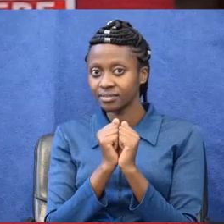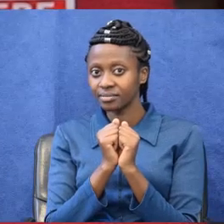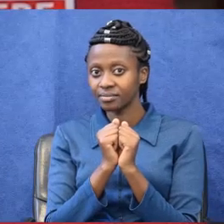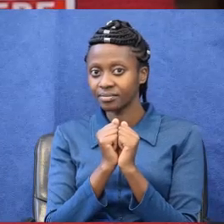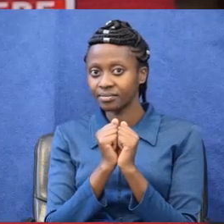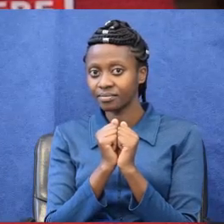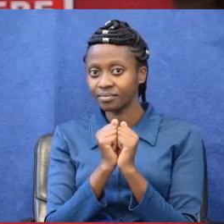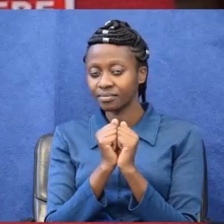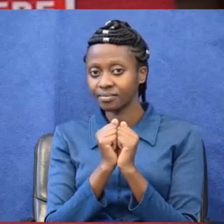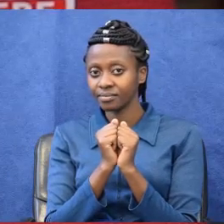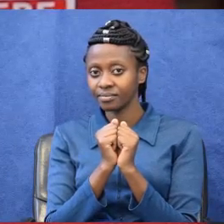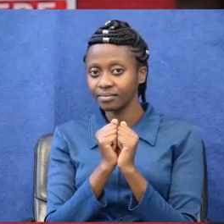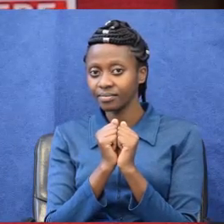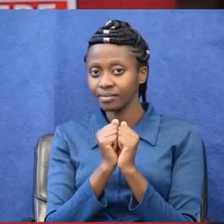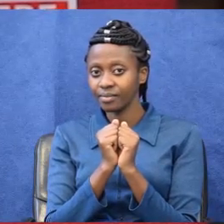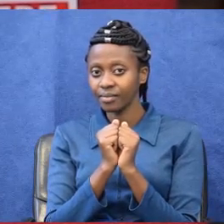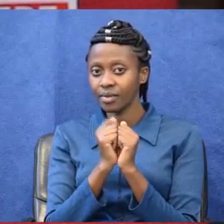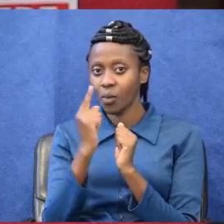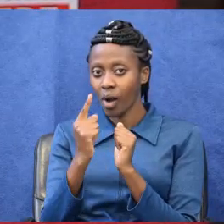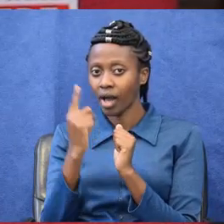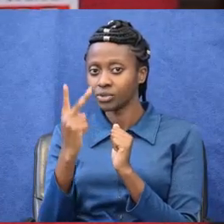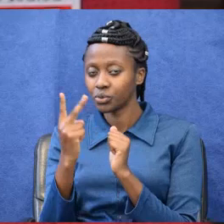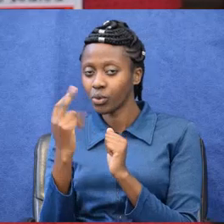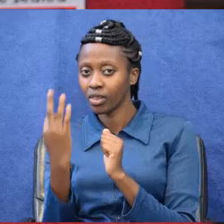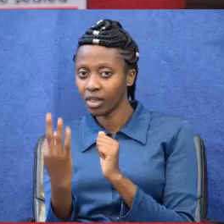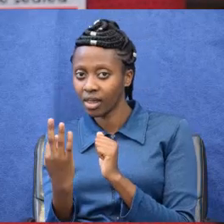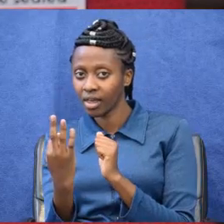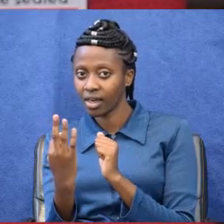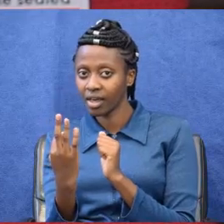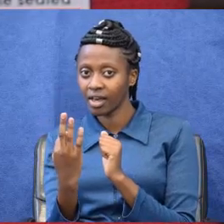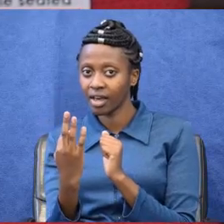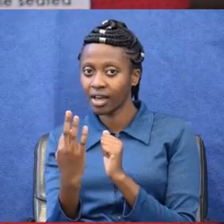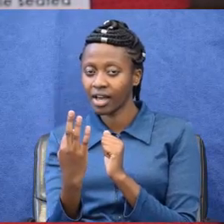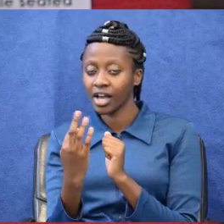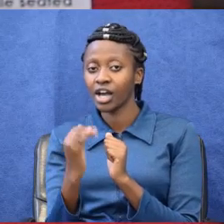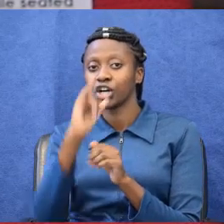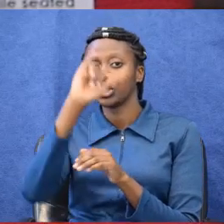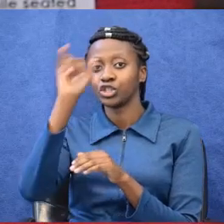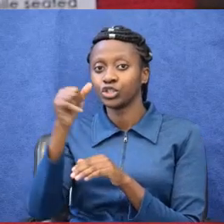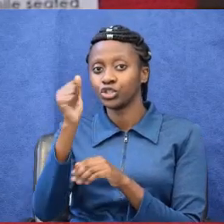theme. Our theme, 1, 2, go.